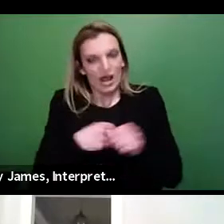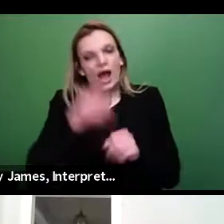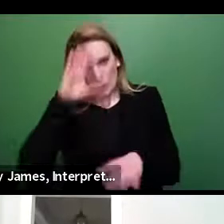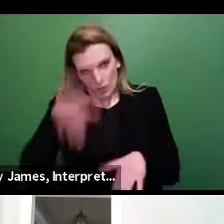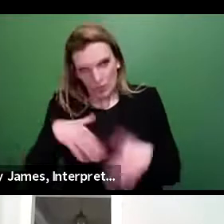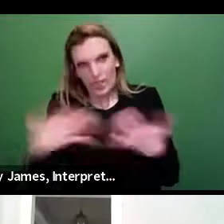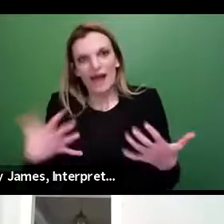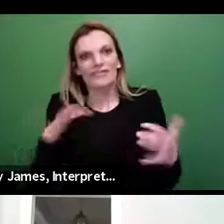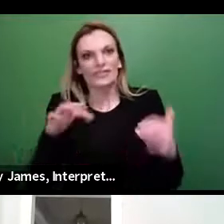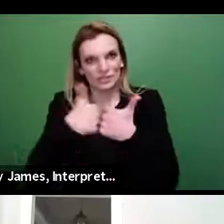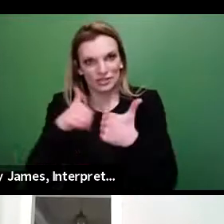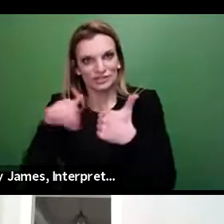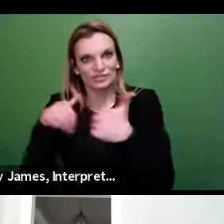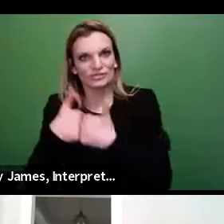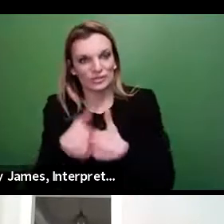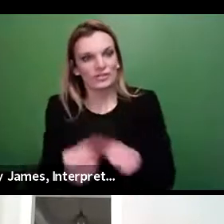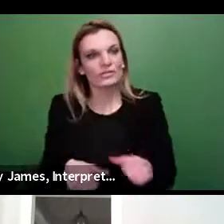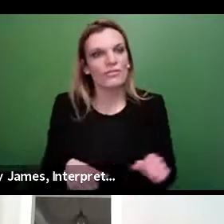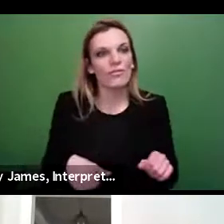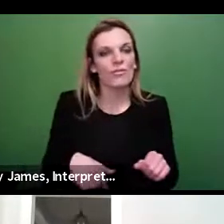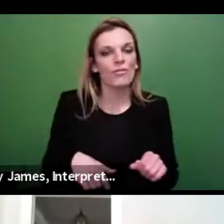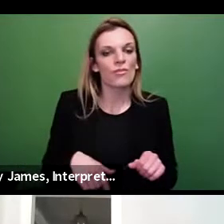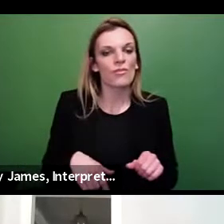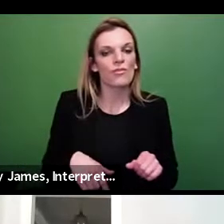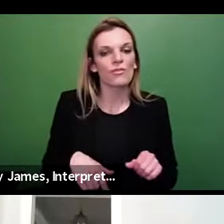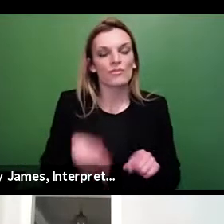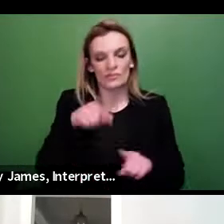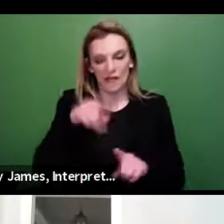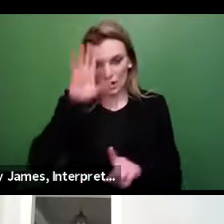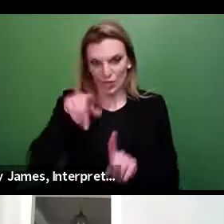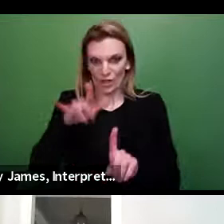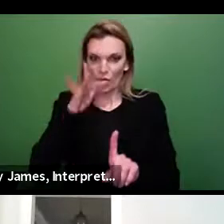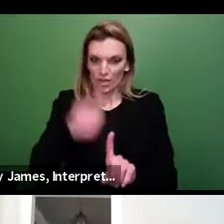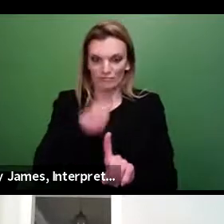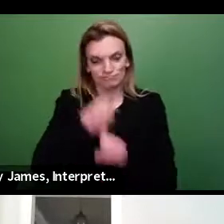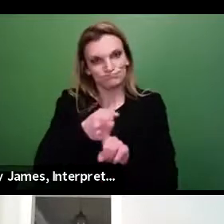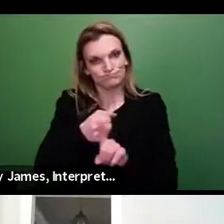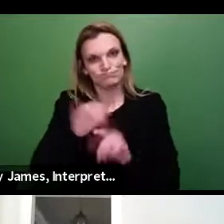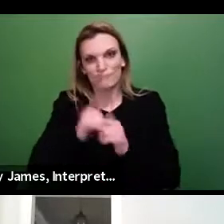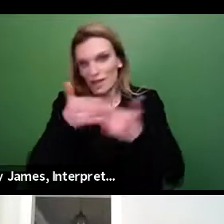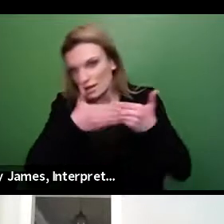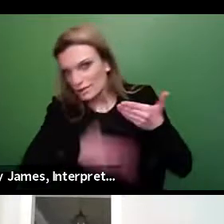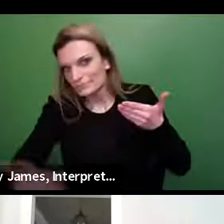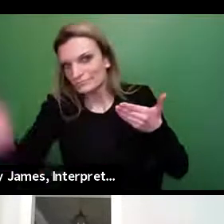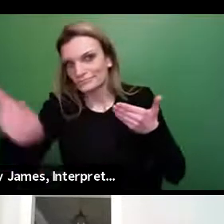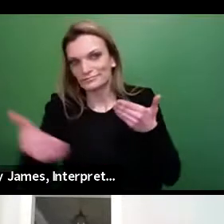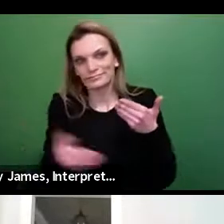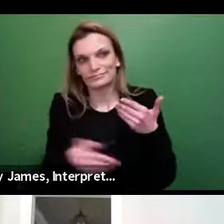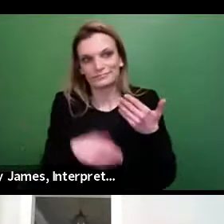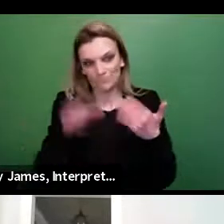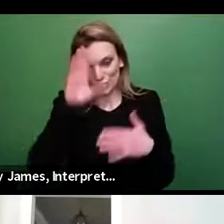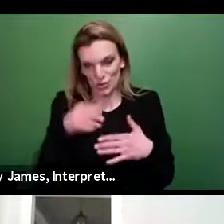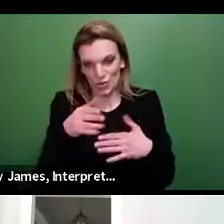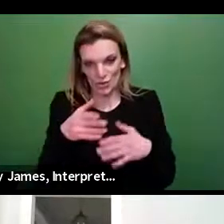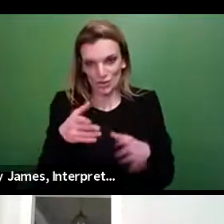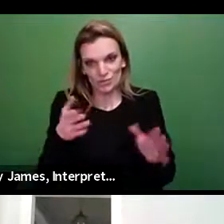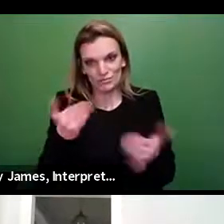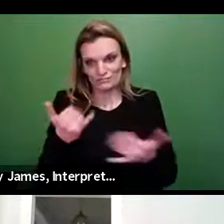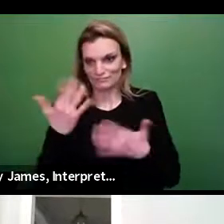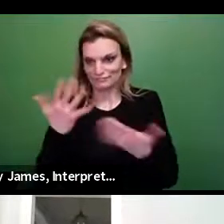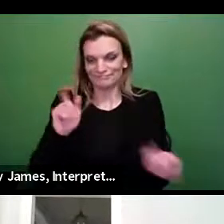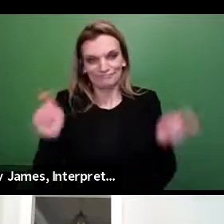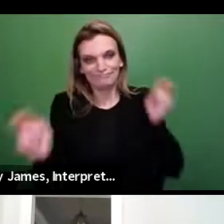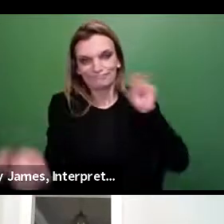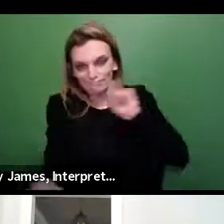We did not see COVID coming, which is going to impact how we operated. As some of our former commissioners have mentioned, it took